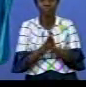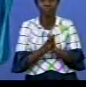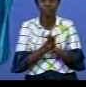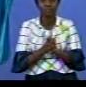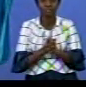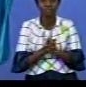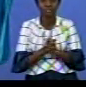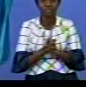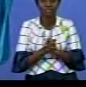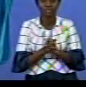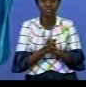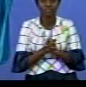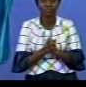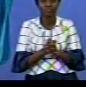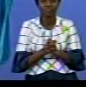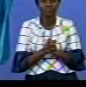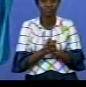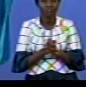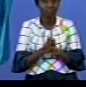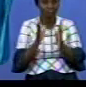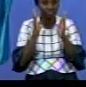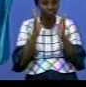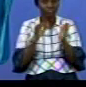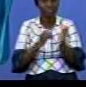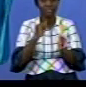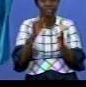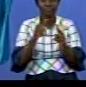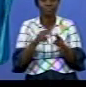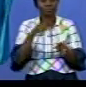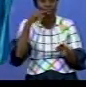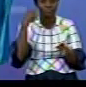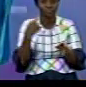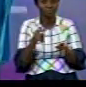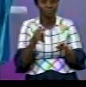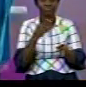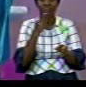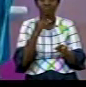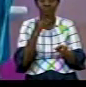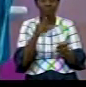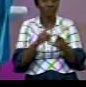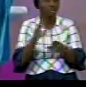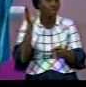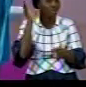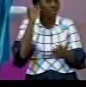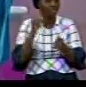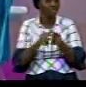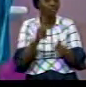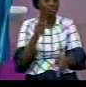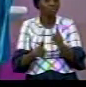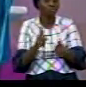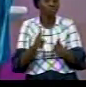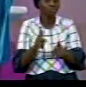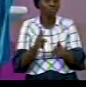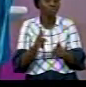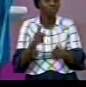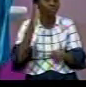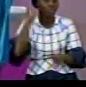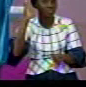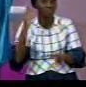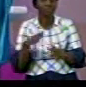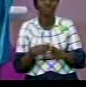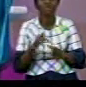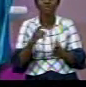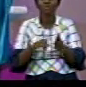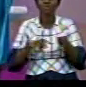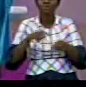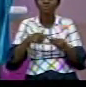very sweet to listen to other people's testimonies what about your own your own is there with you